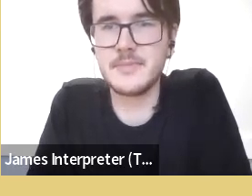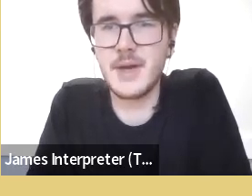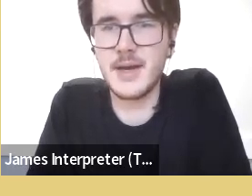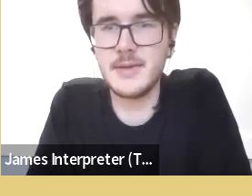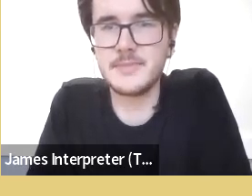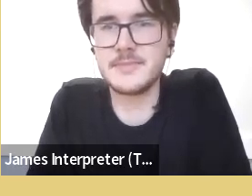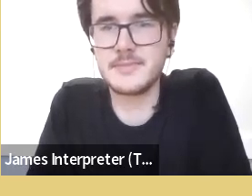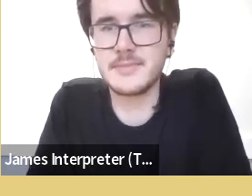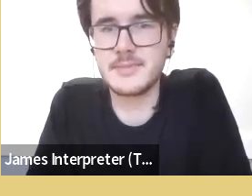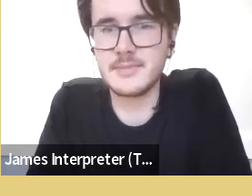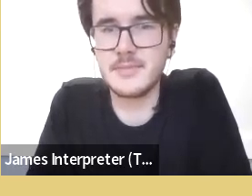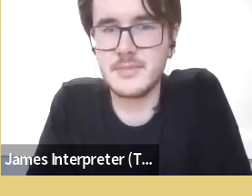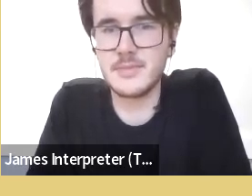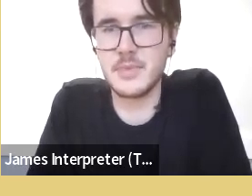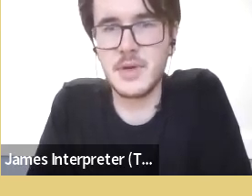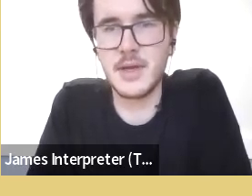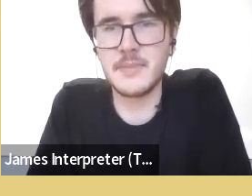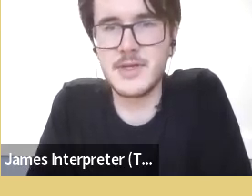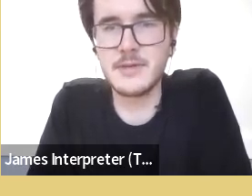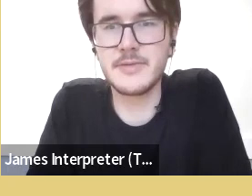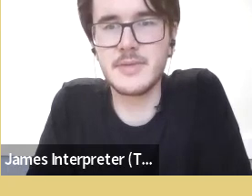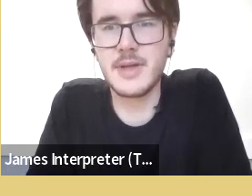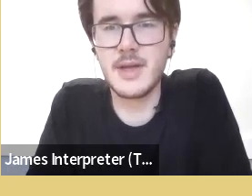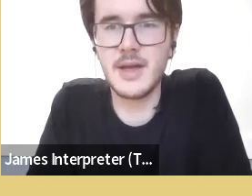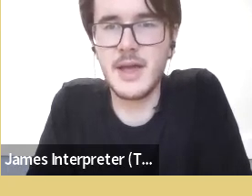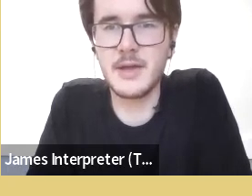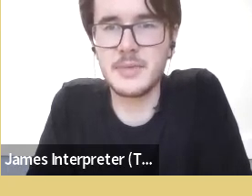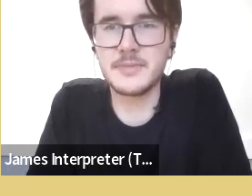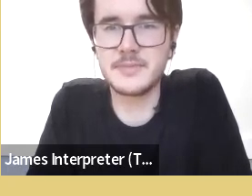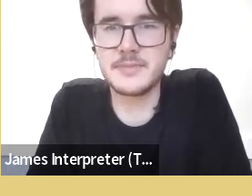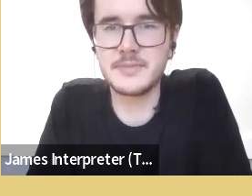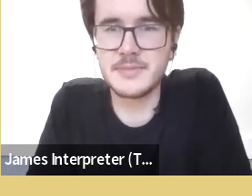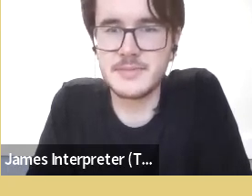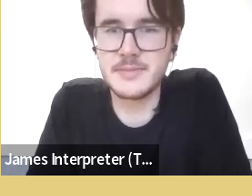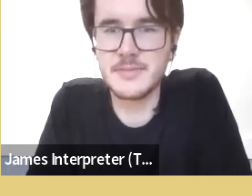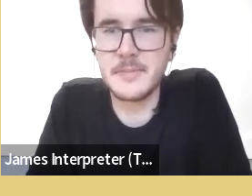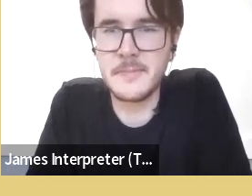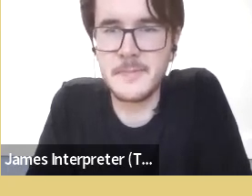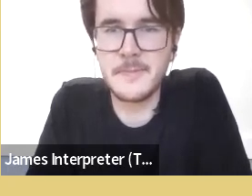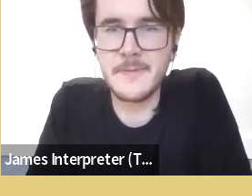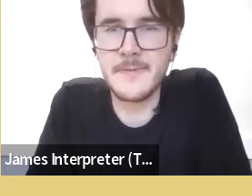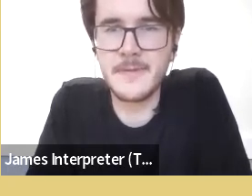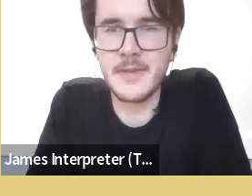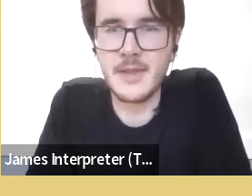Can I, pointing at myself, and help.